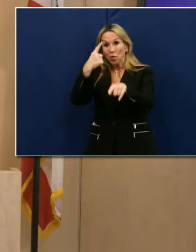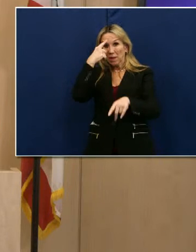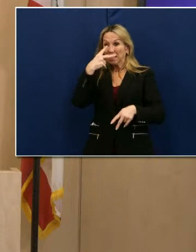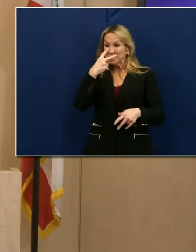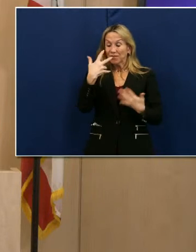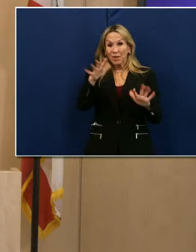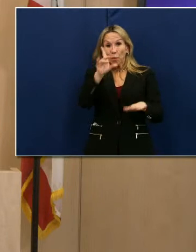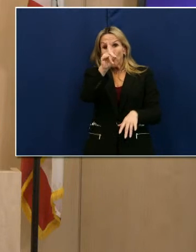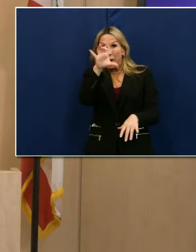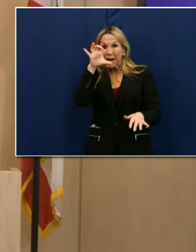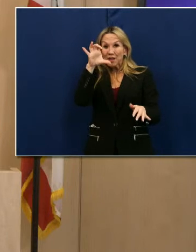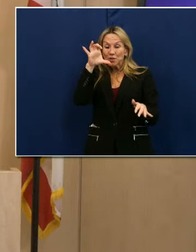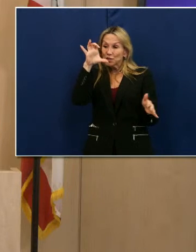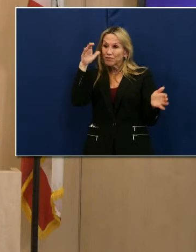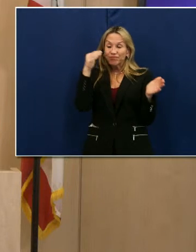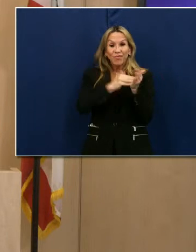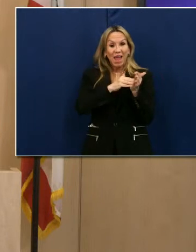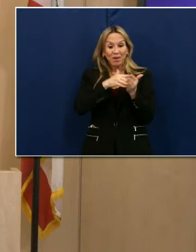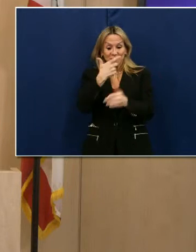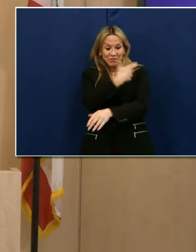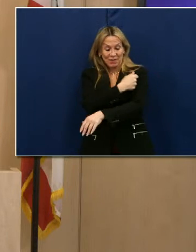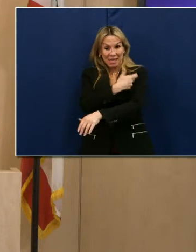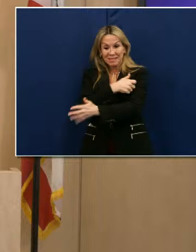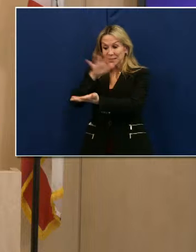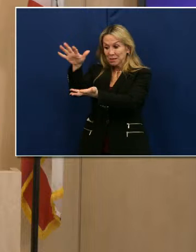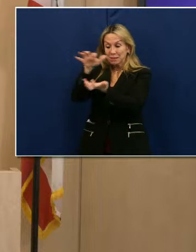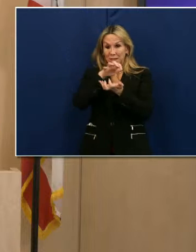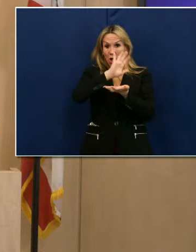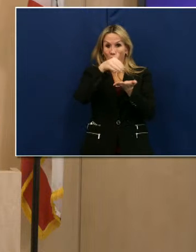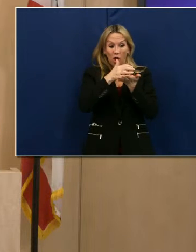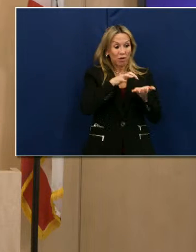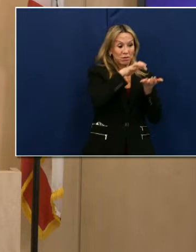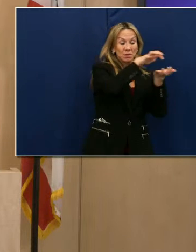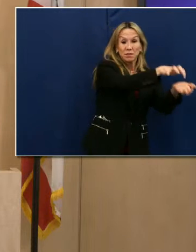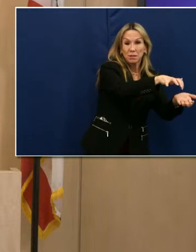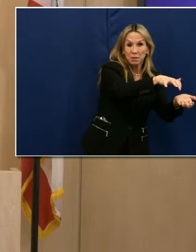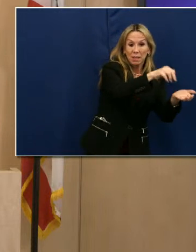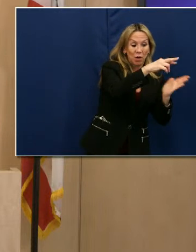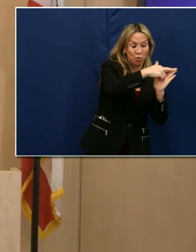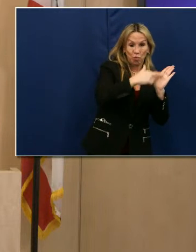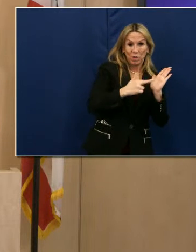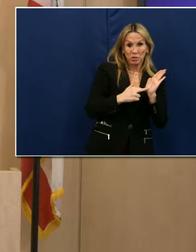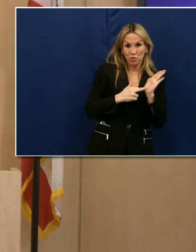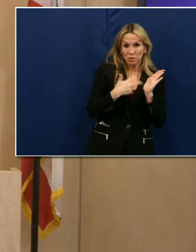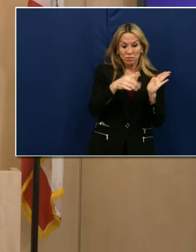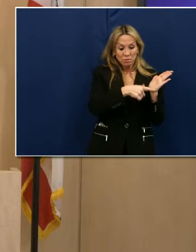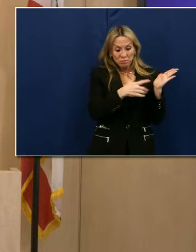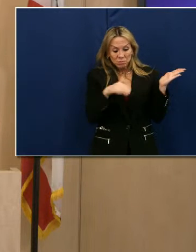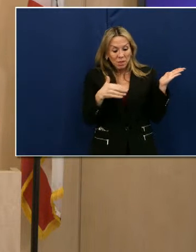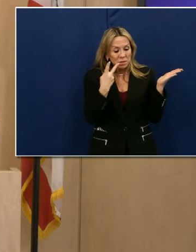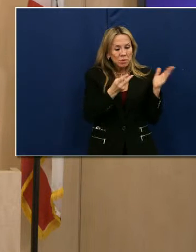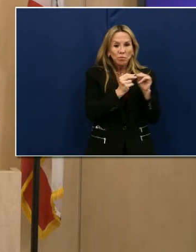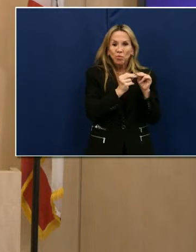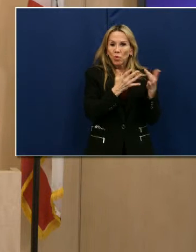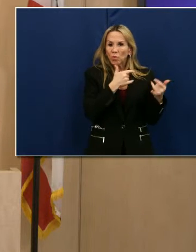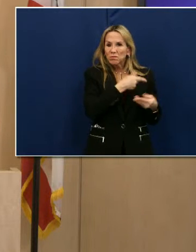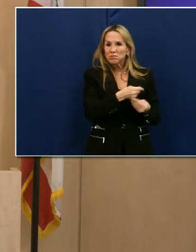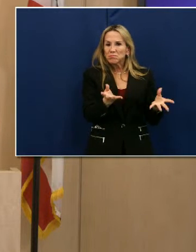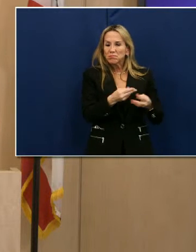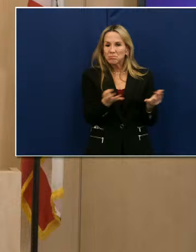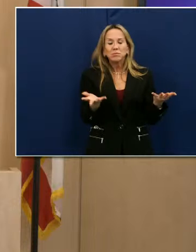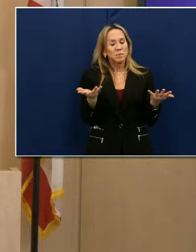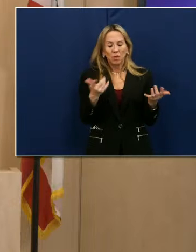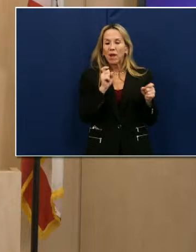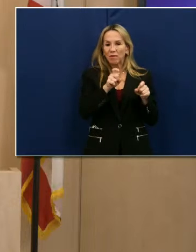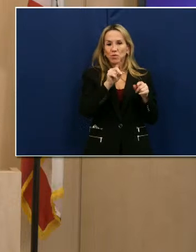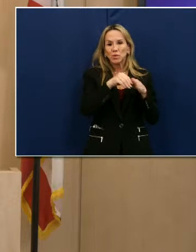100,000+ vaccines that have been received into the region in the registry as of yet. But so we will be